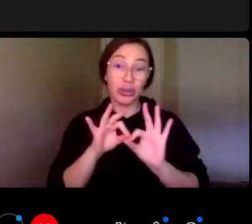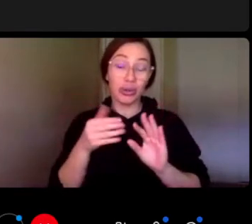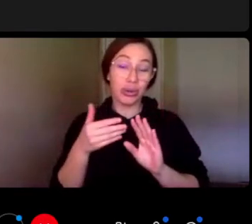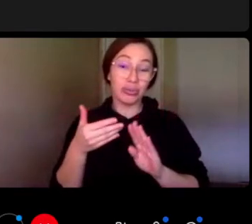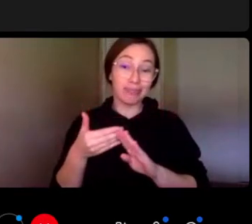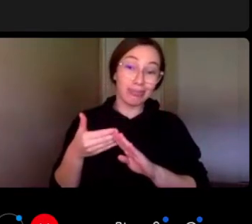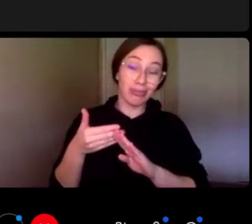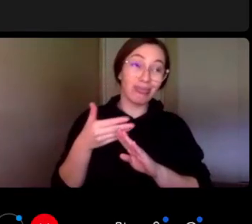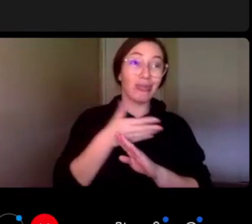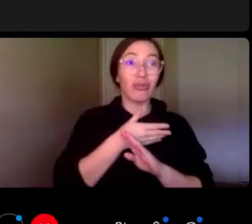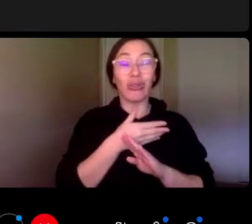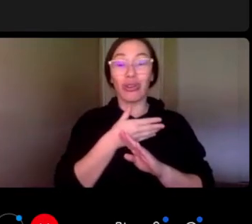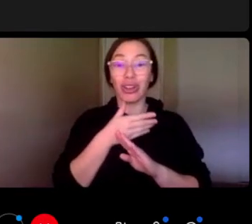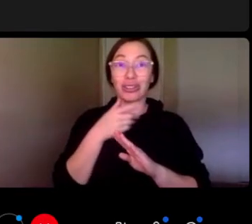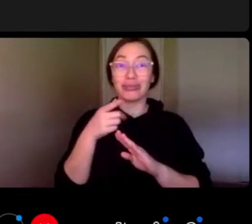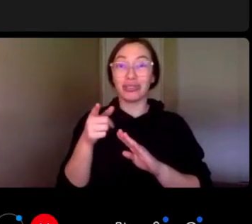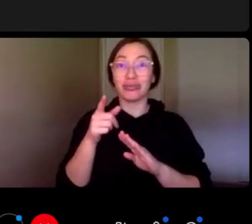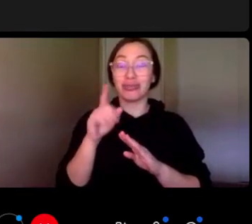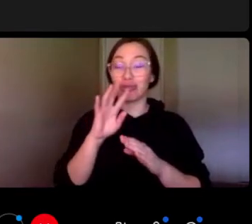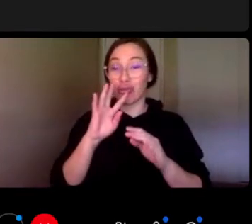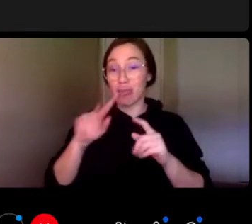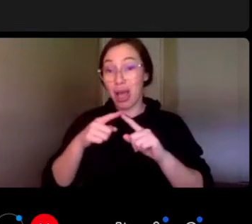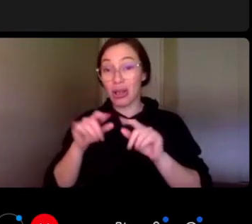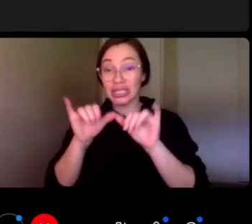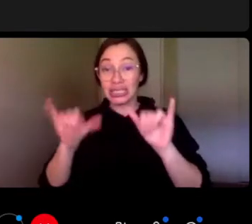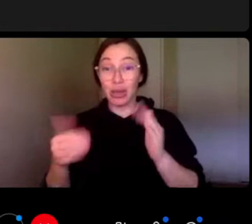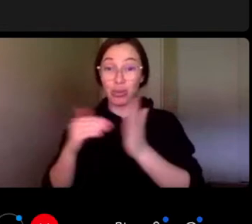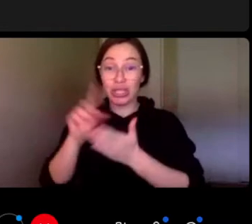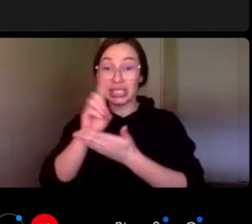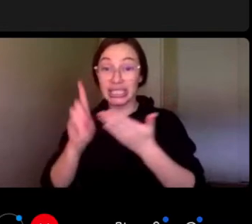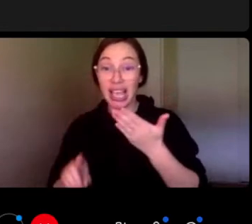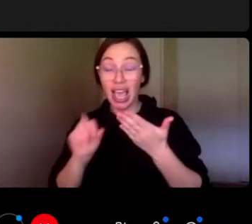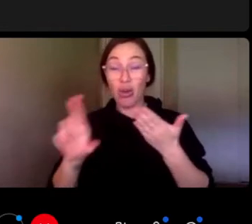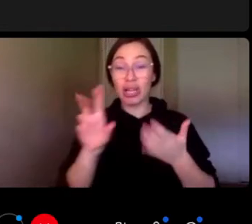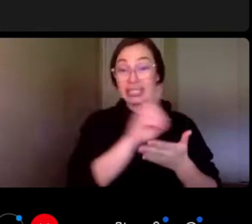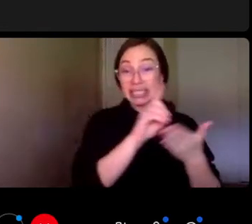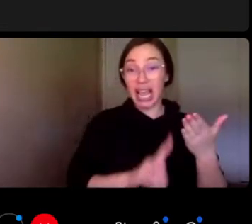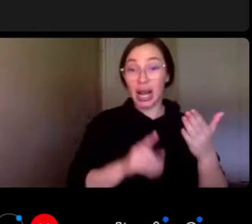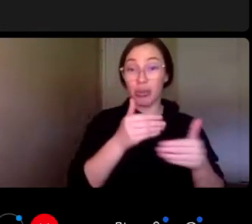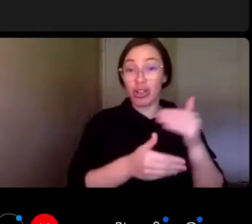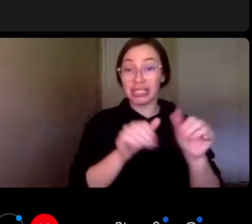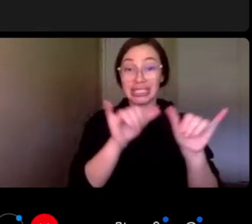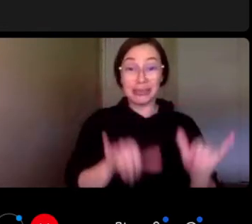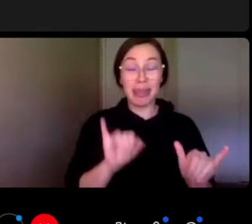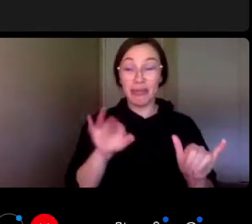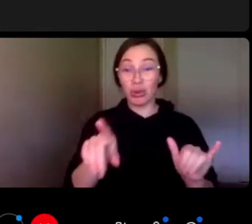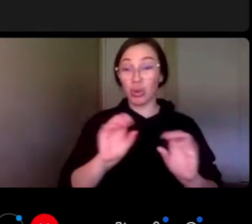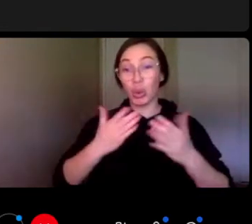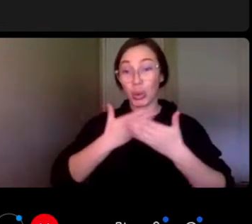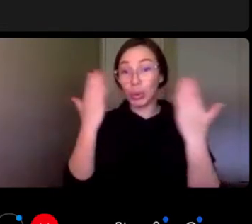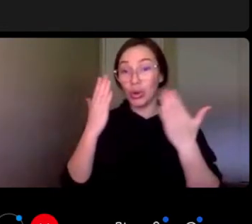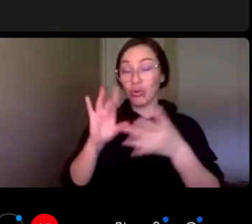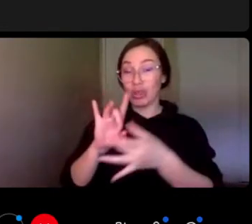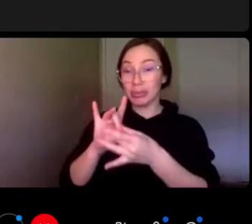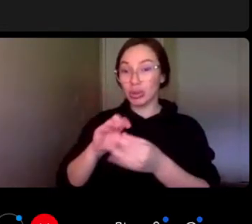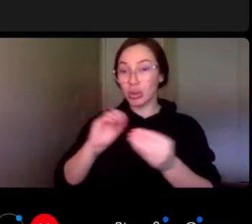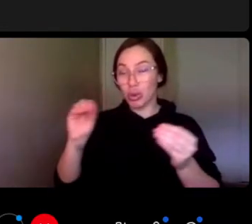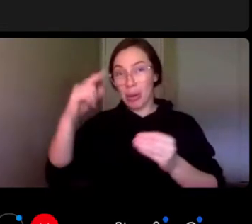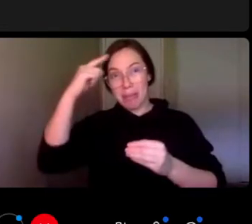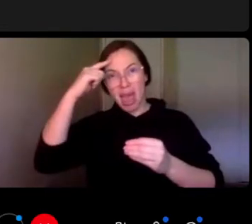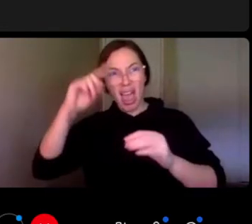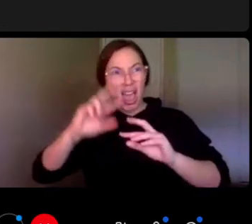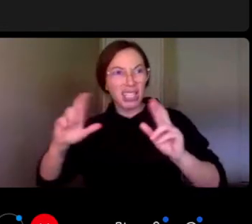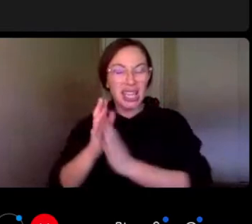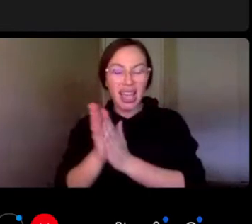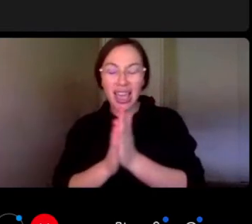get into systems, redesign or designing process systems. If you don't have the relationships, you don't have the mindset, you